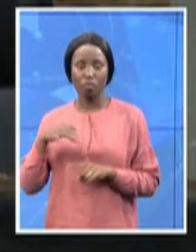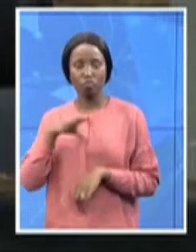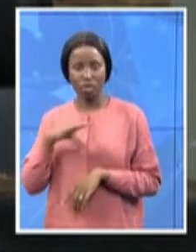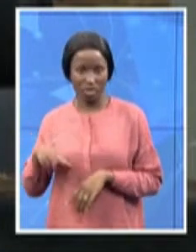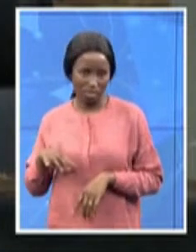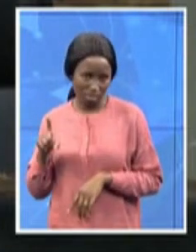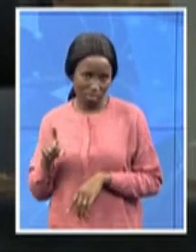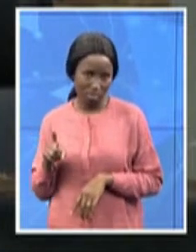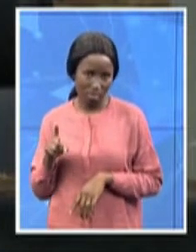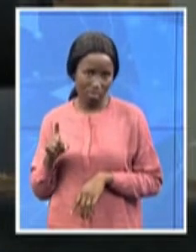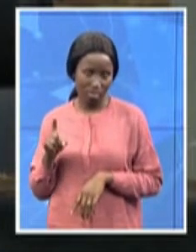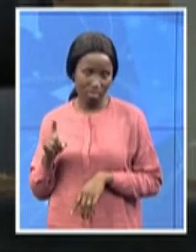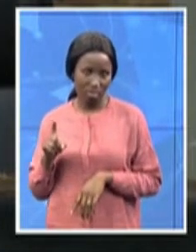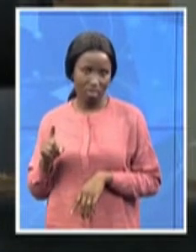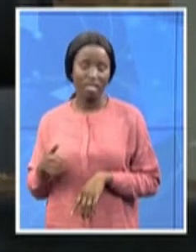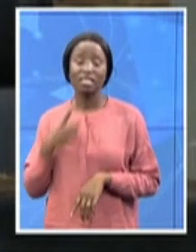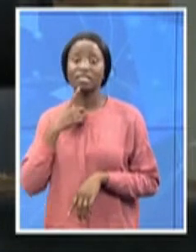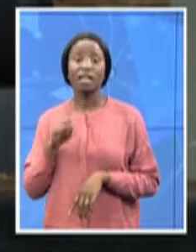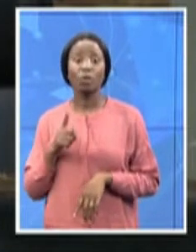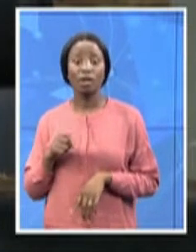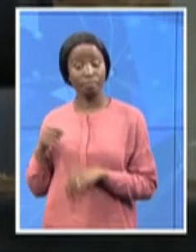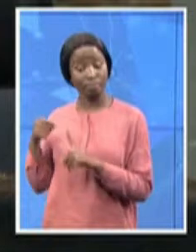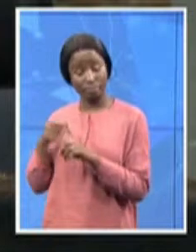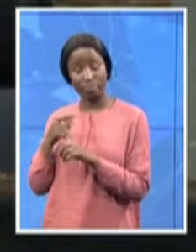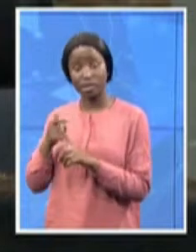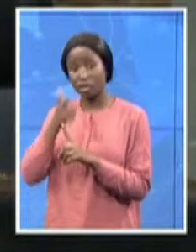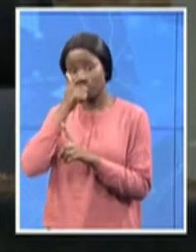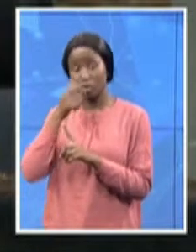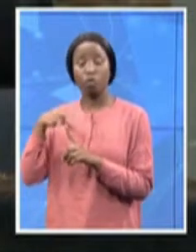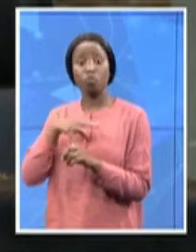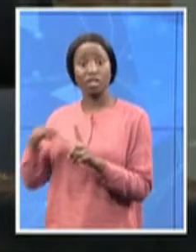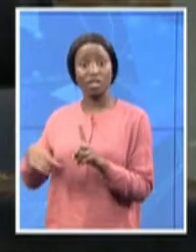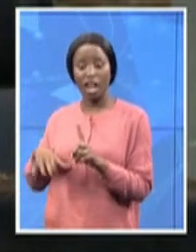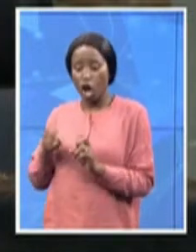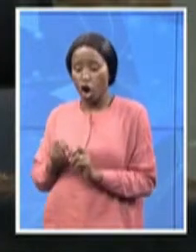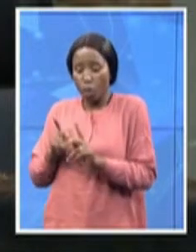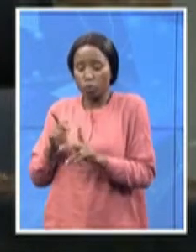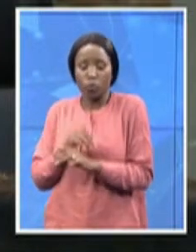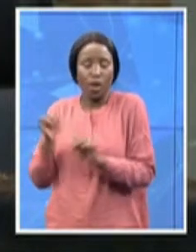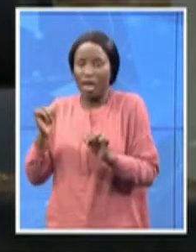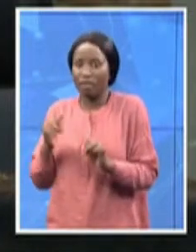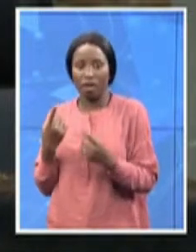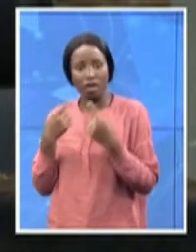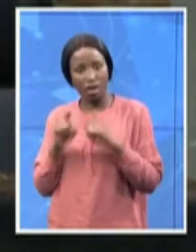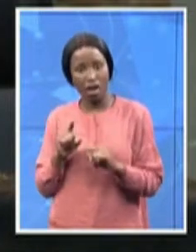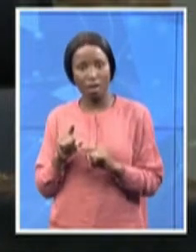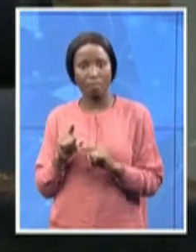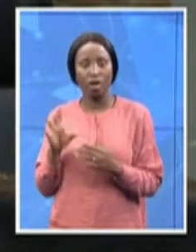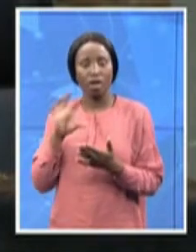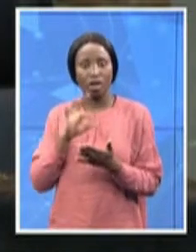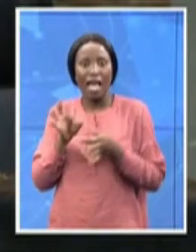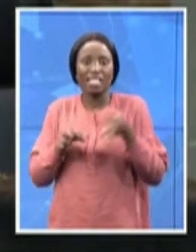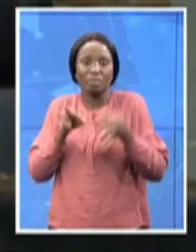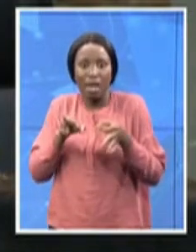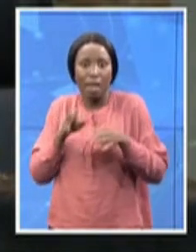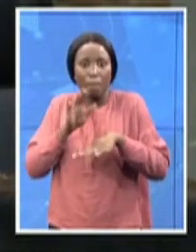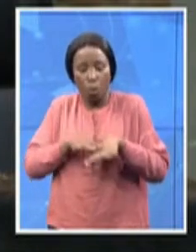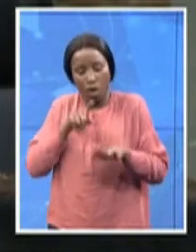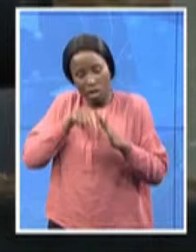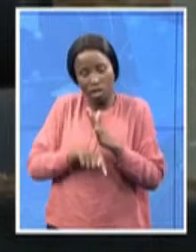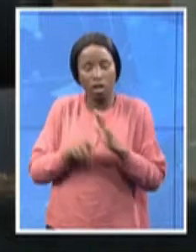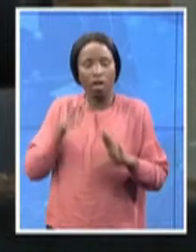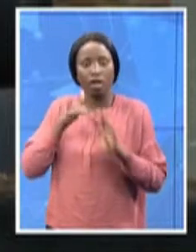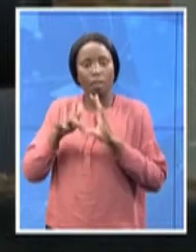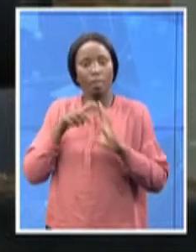was not afforded an opportunity to address the contents of those emails and that they appeared for the first time in